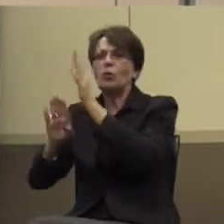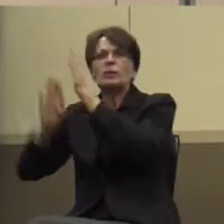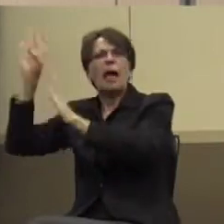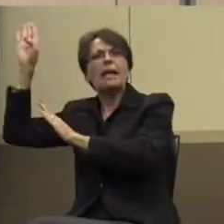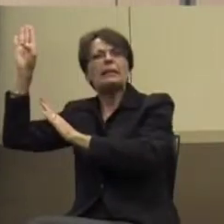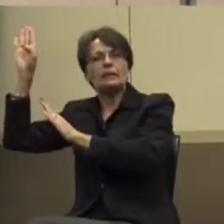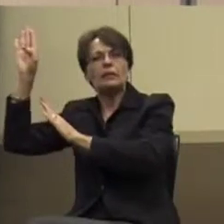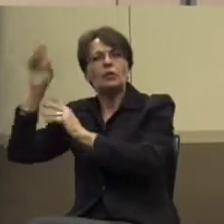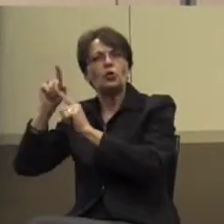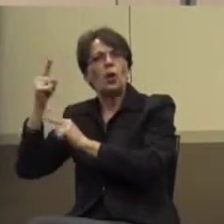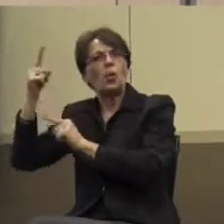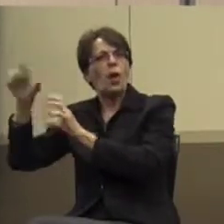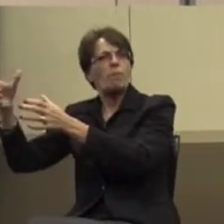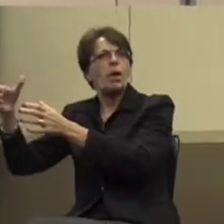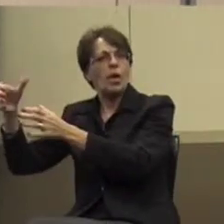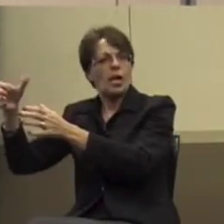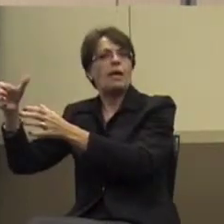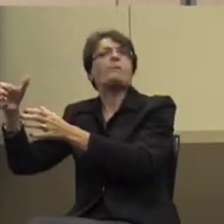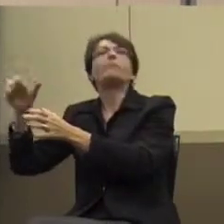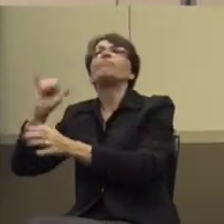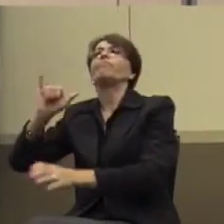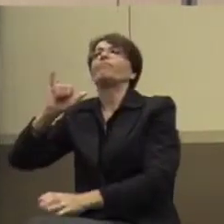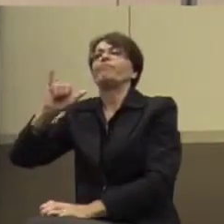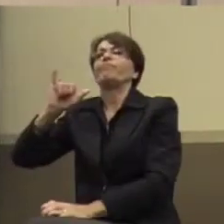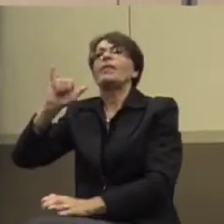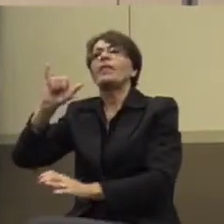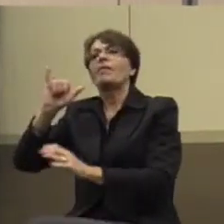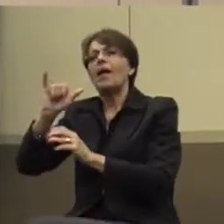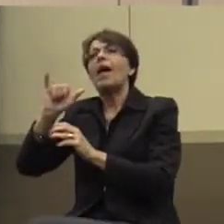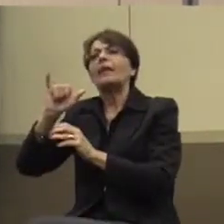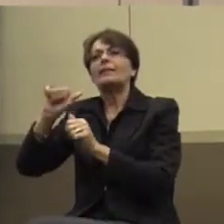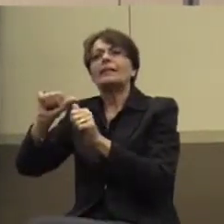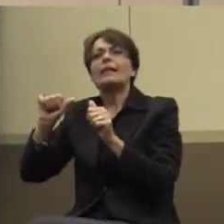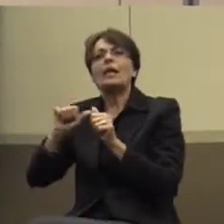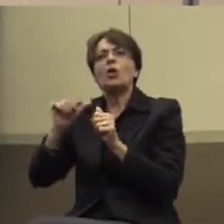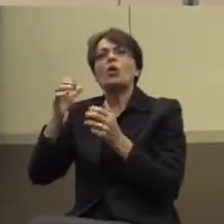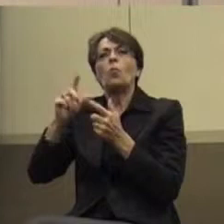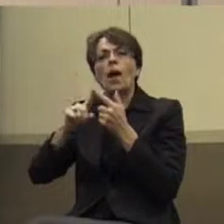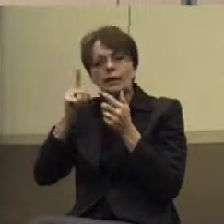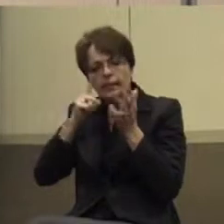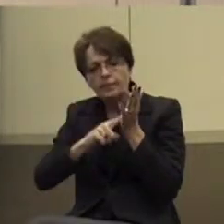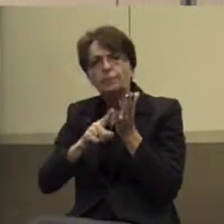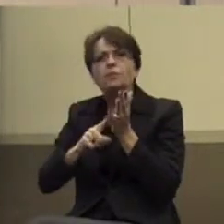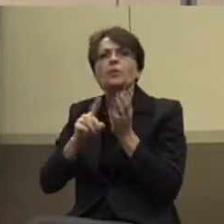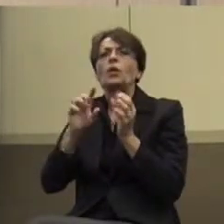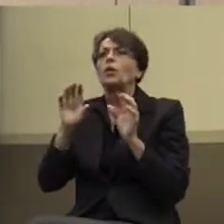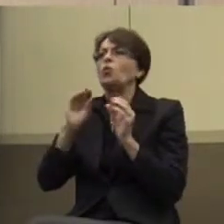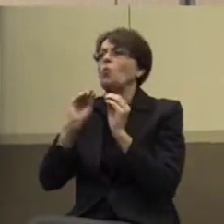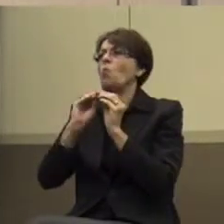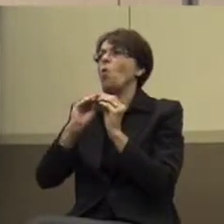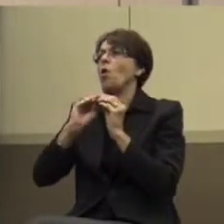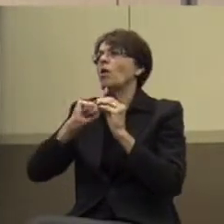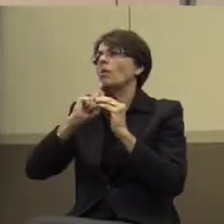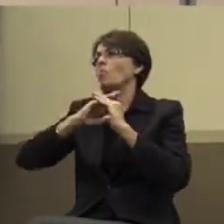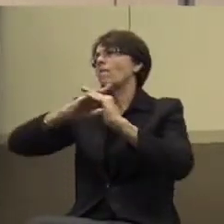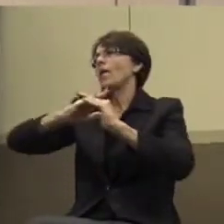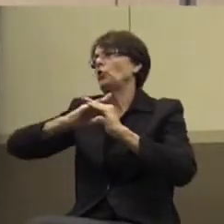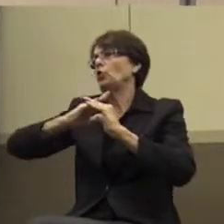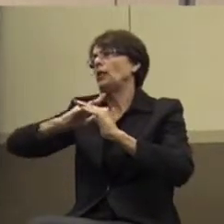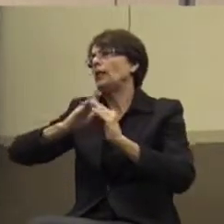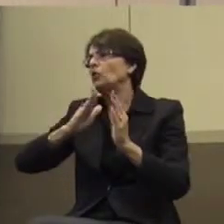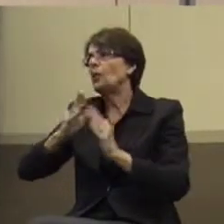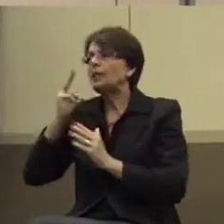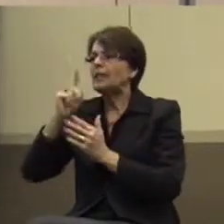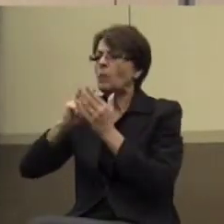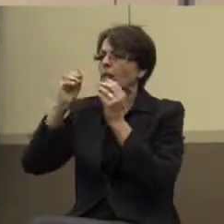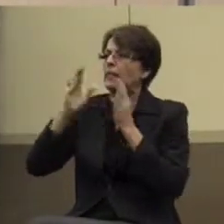during this one period, then you're knowing that that's an area that you want to maybe get in and do more prevention strategies, right? See what the teacher is doing to